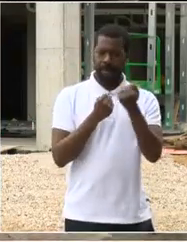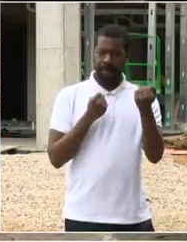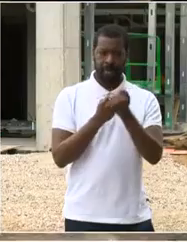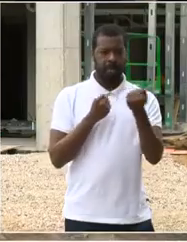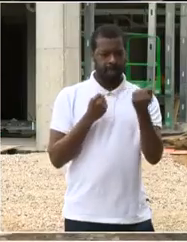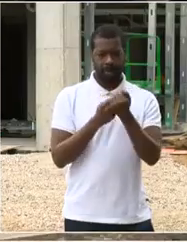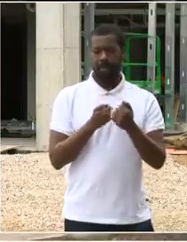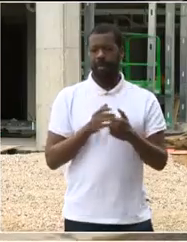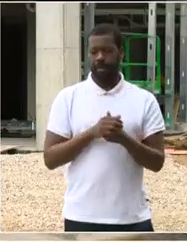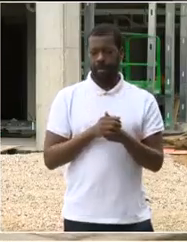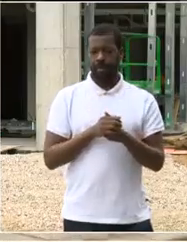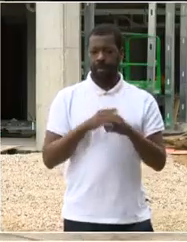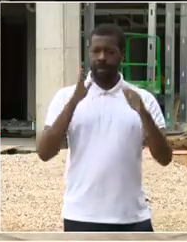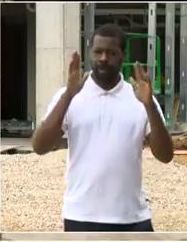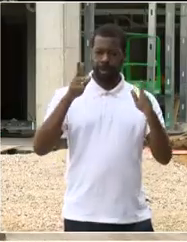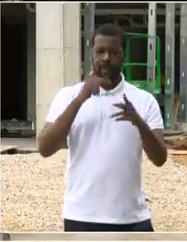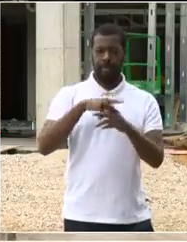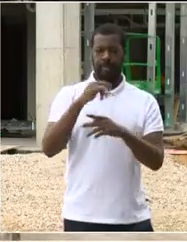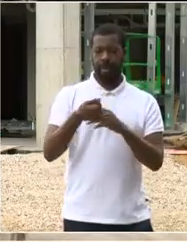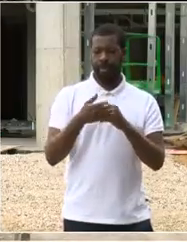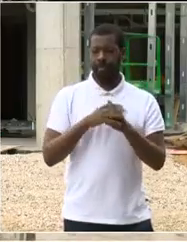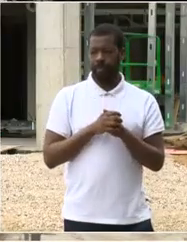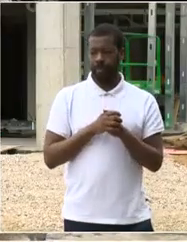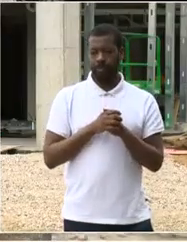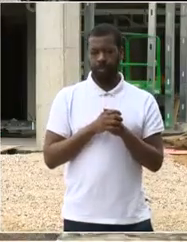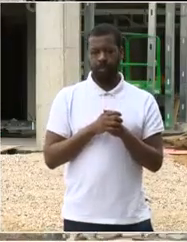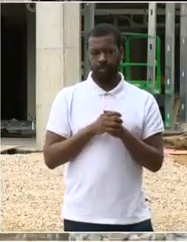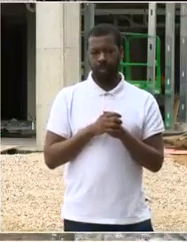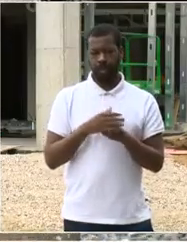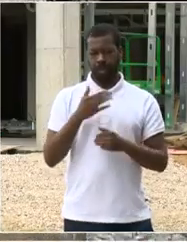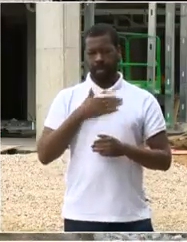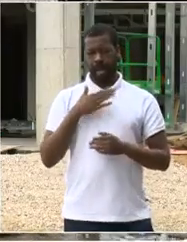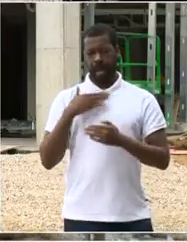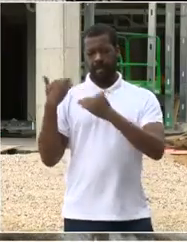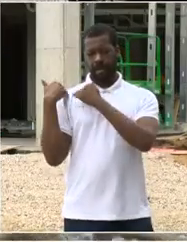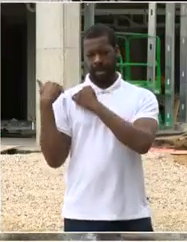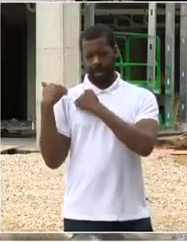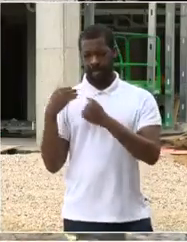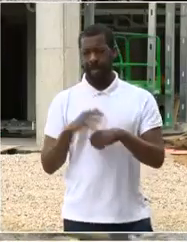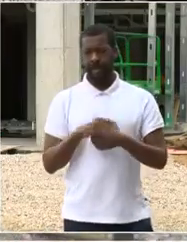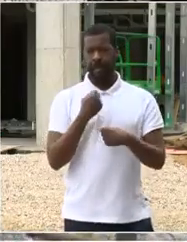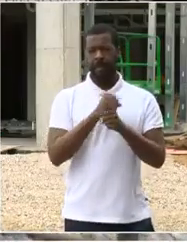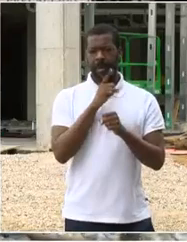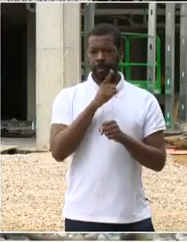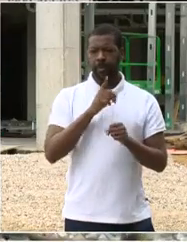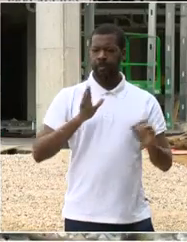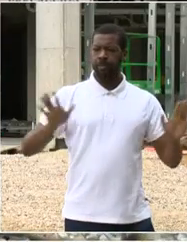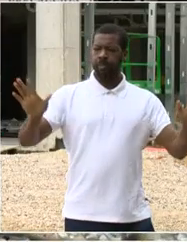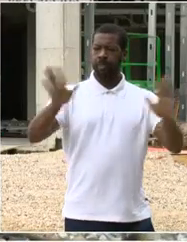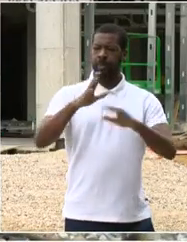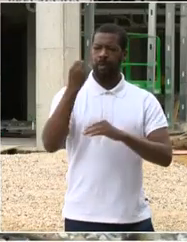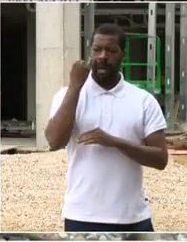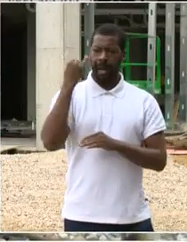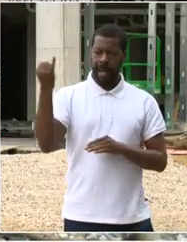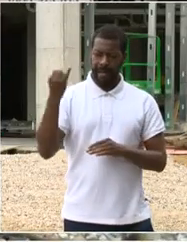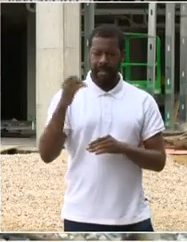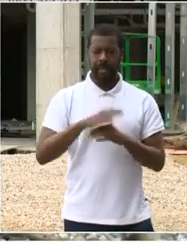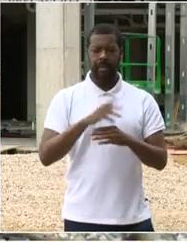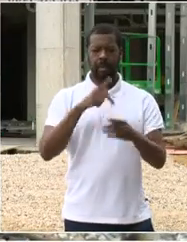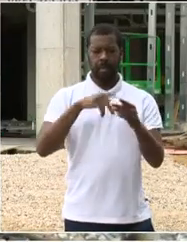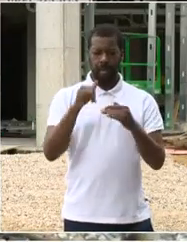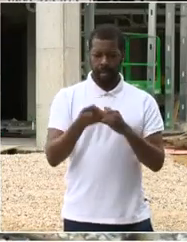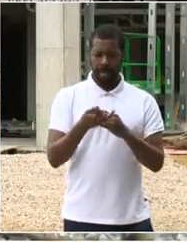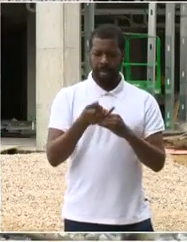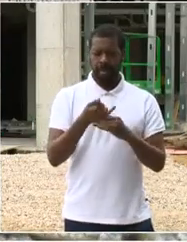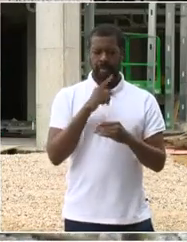dollars are ready. So now we have to do what we need to do to make sure that those ideas and those projects become